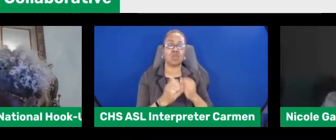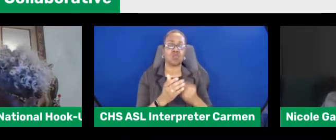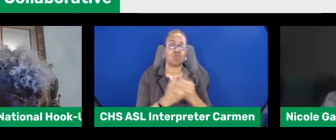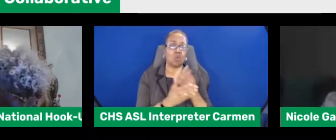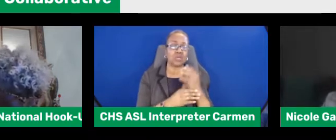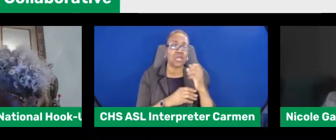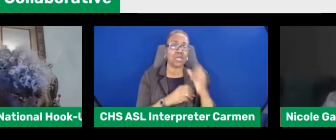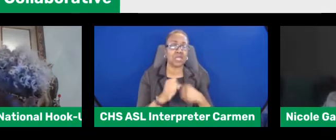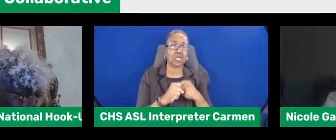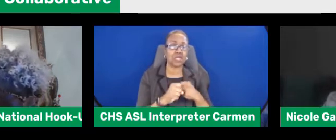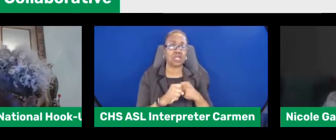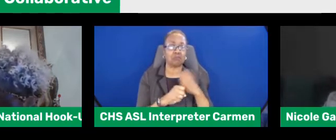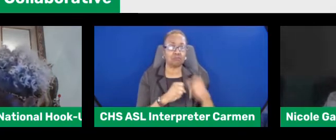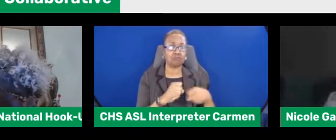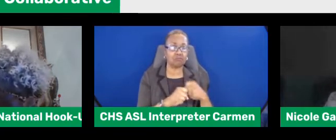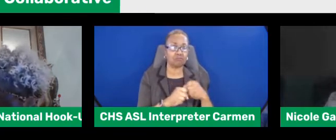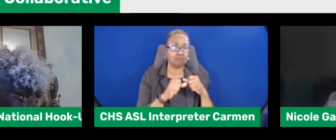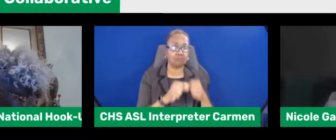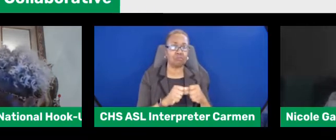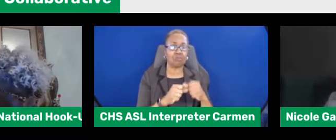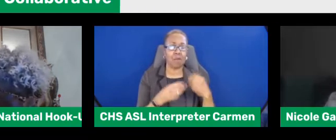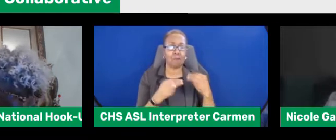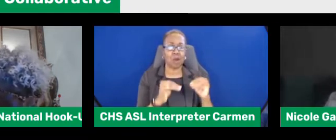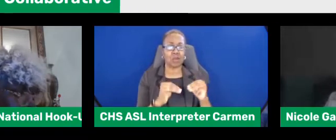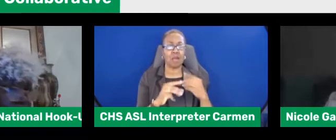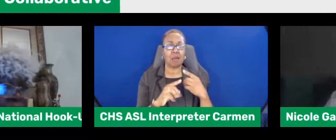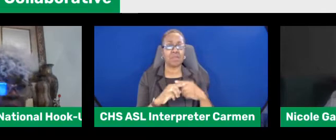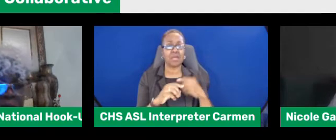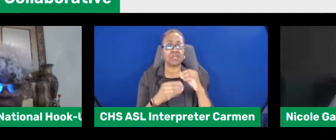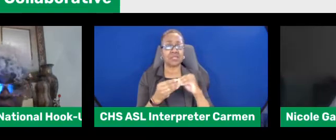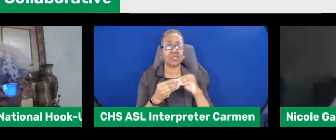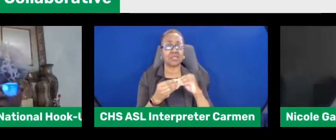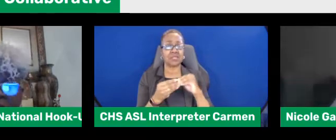as well as some statistics on some regional growing.